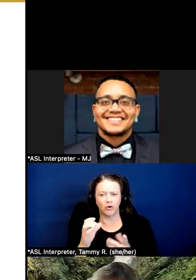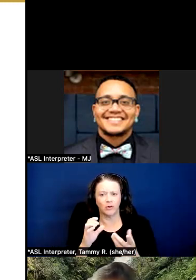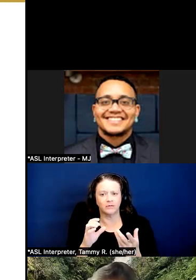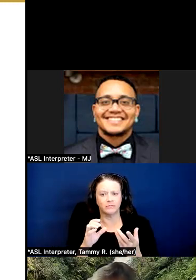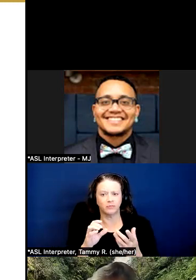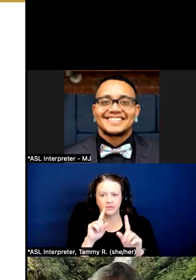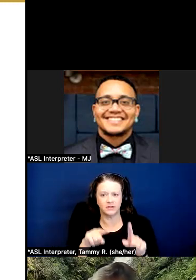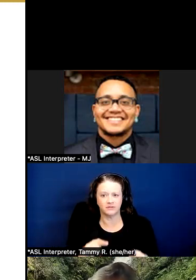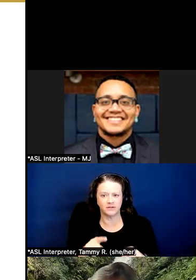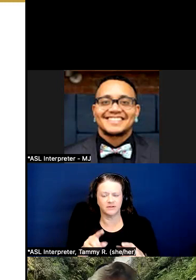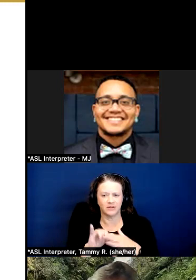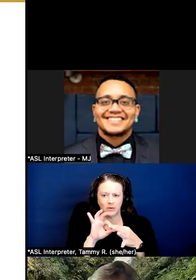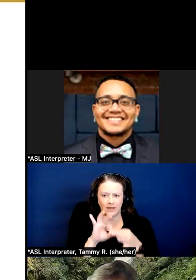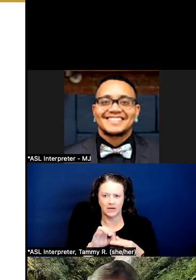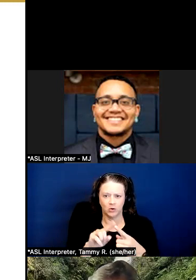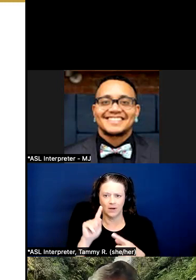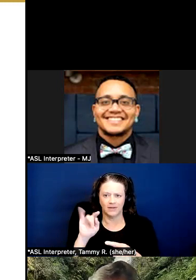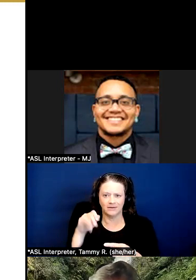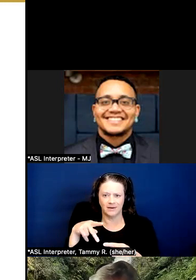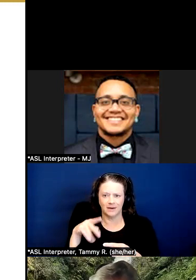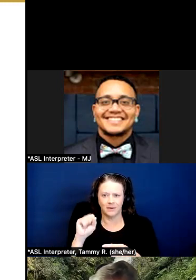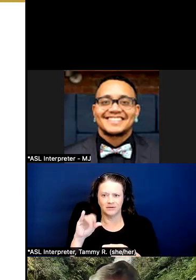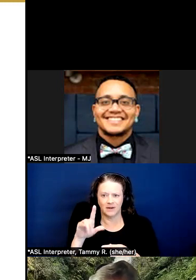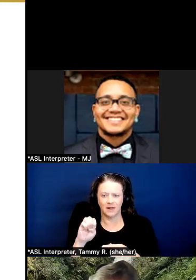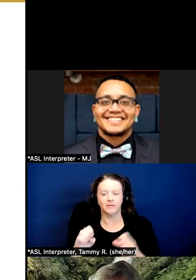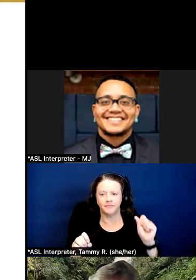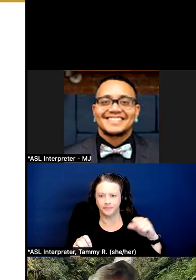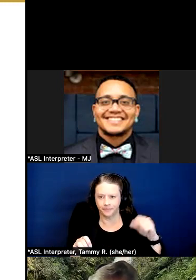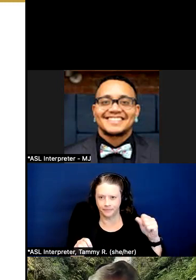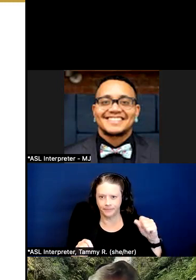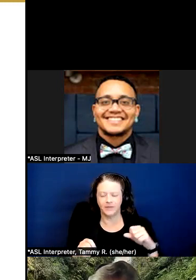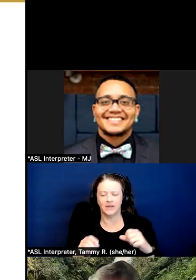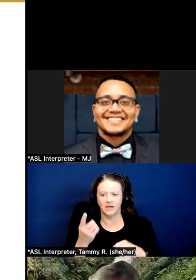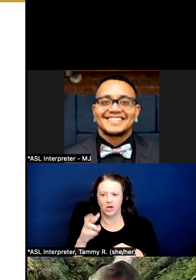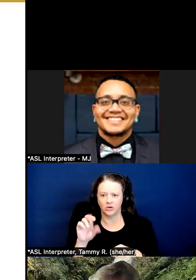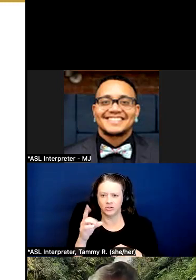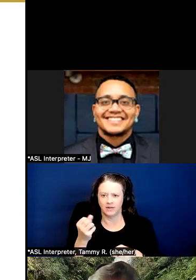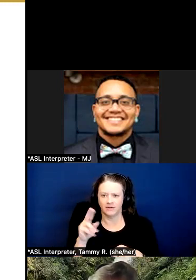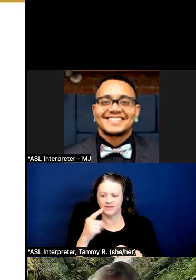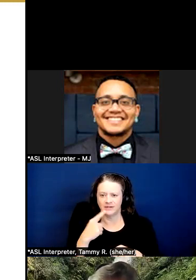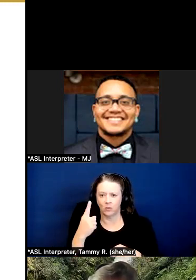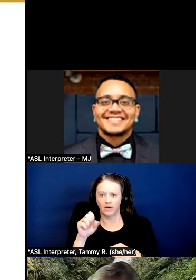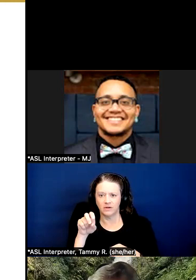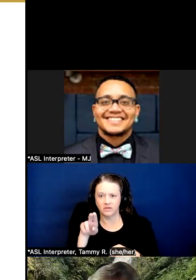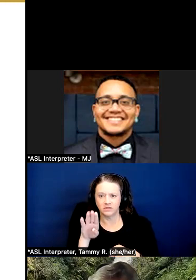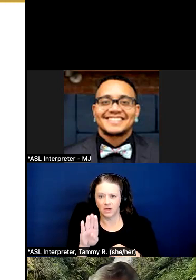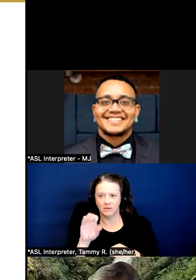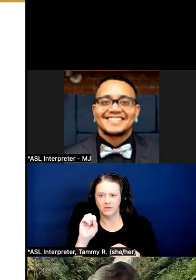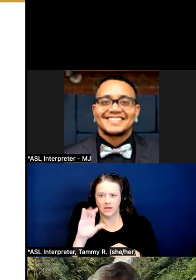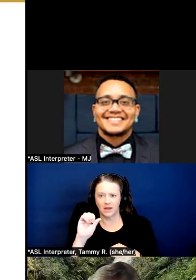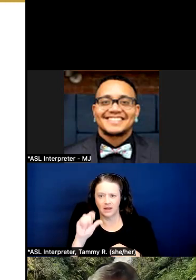scale. Yes, if you look in the TIP scale, one of the subscales is the scale of